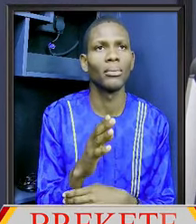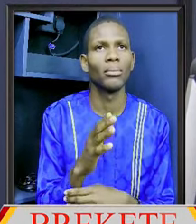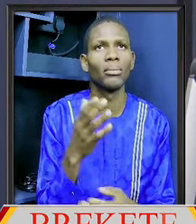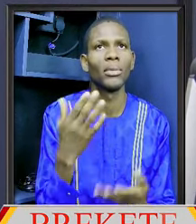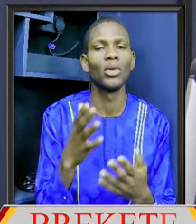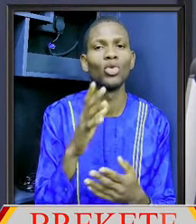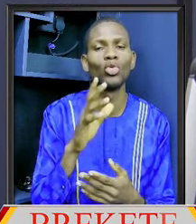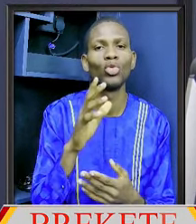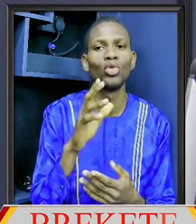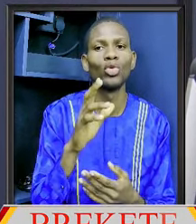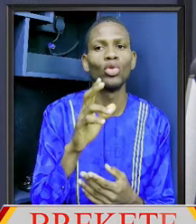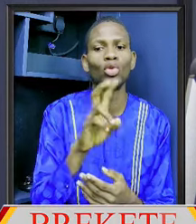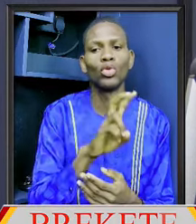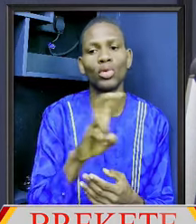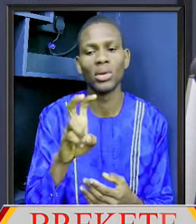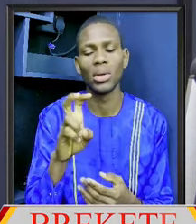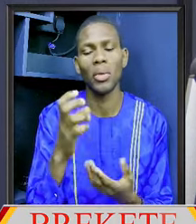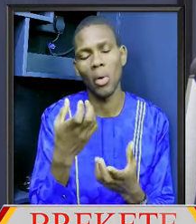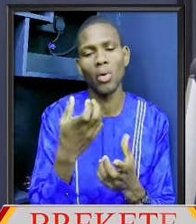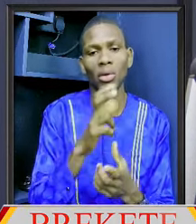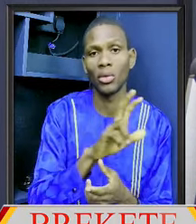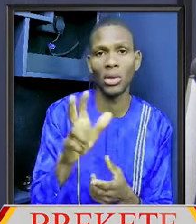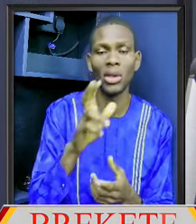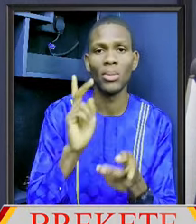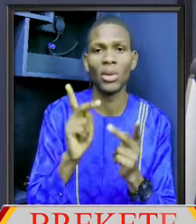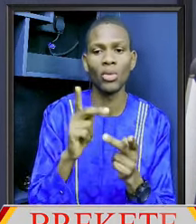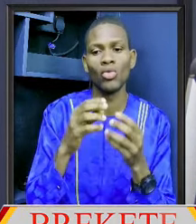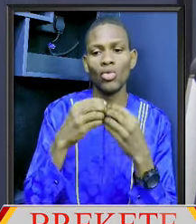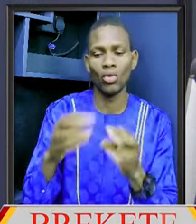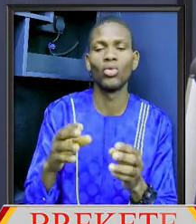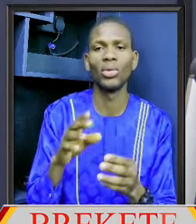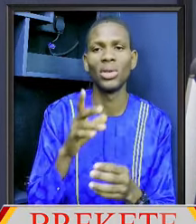200, 300 people now then lose their jobs.